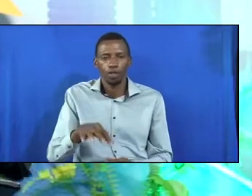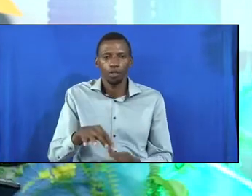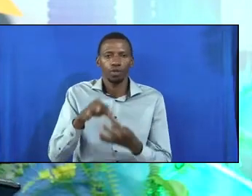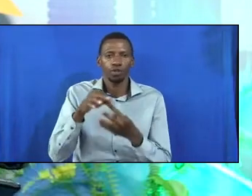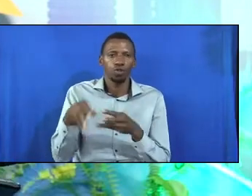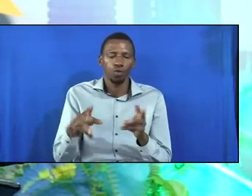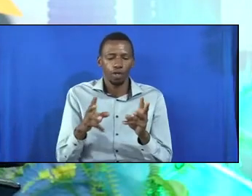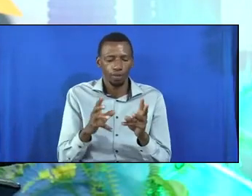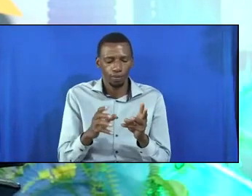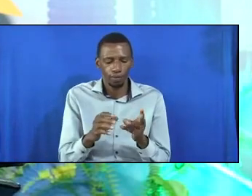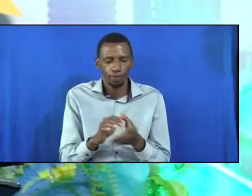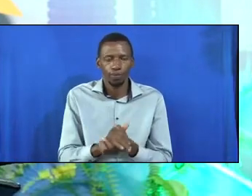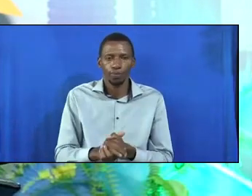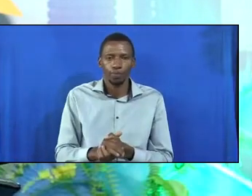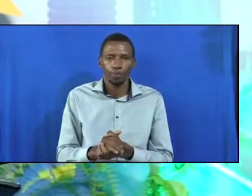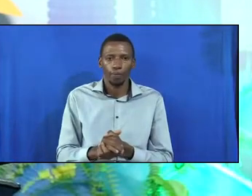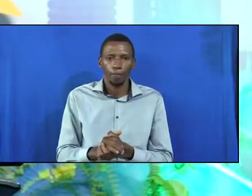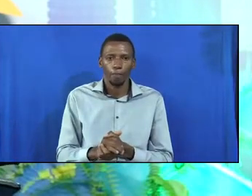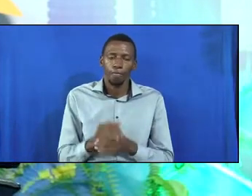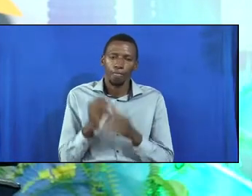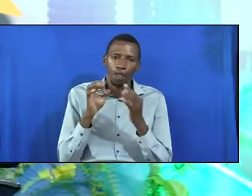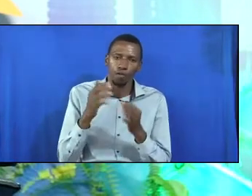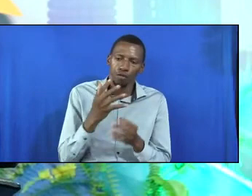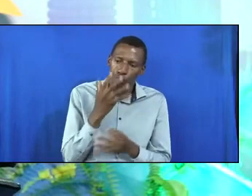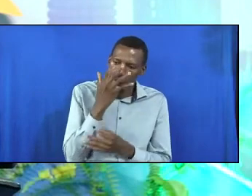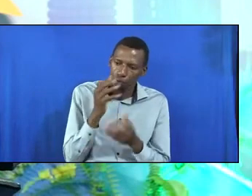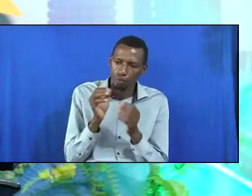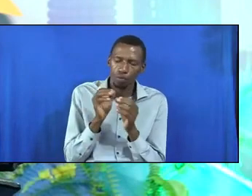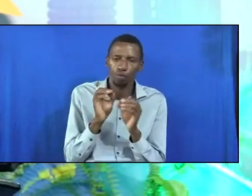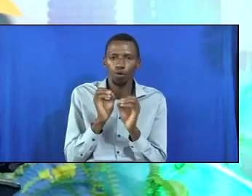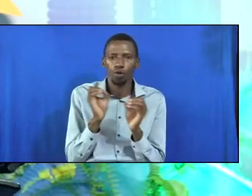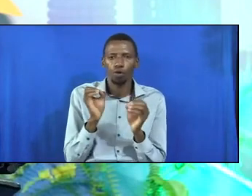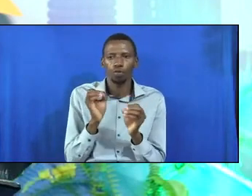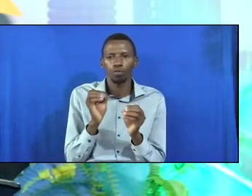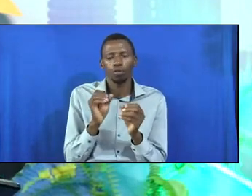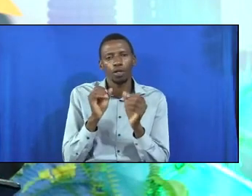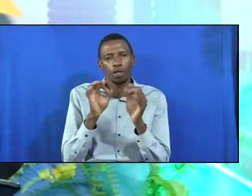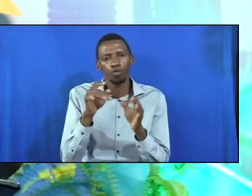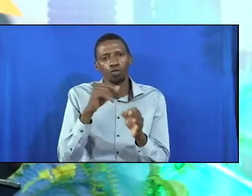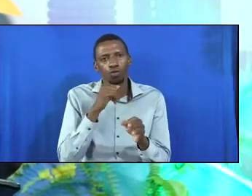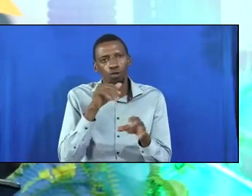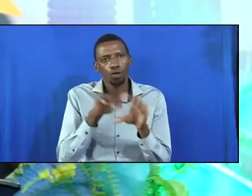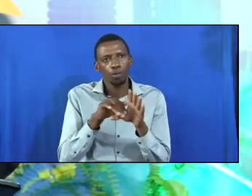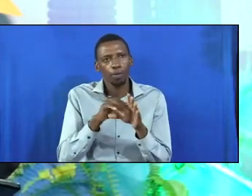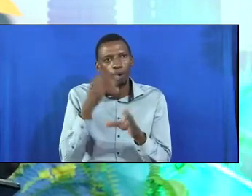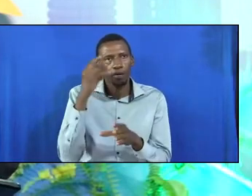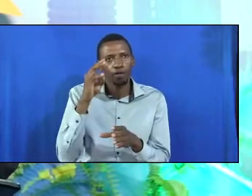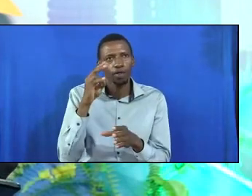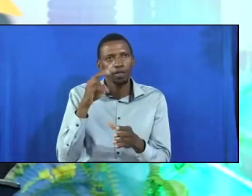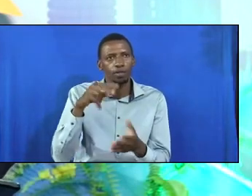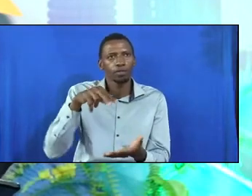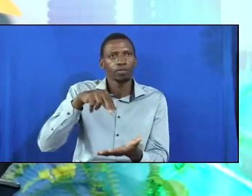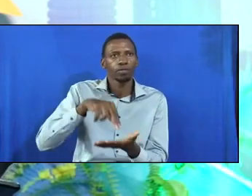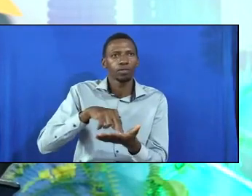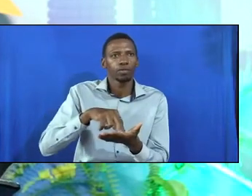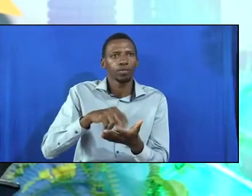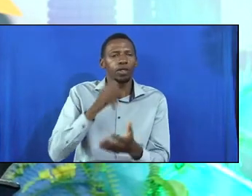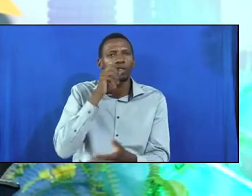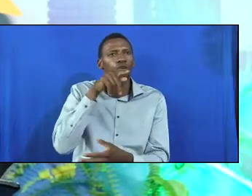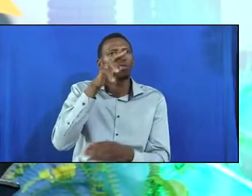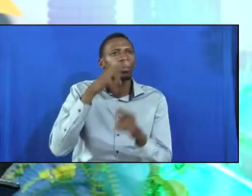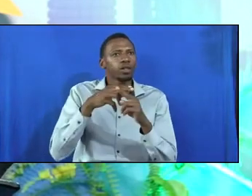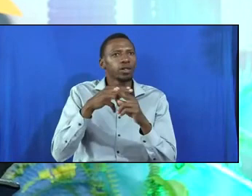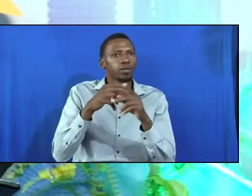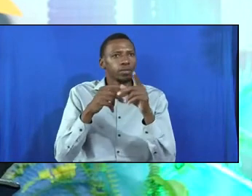you are not very shy, if you are a non-Adventist, yes, can you shout your name?